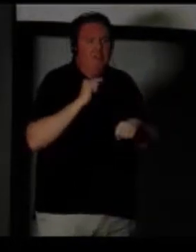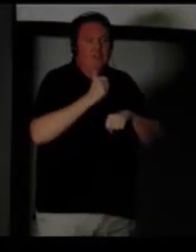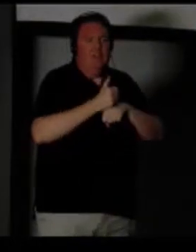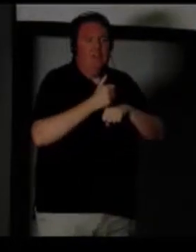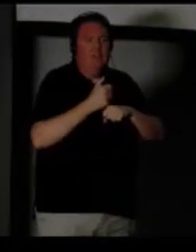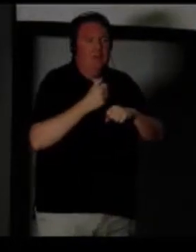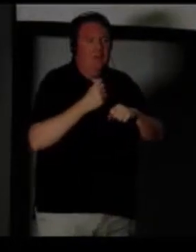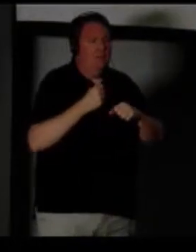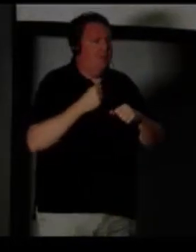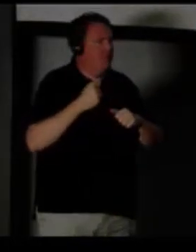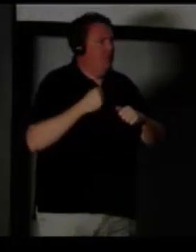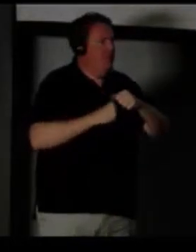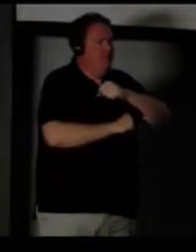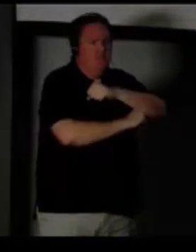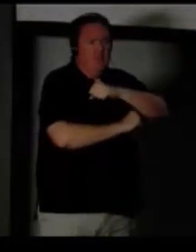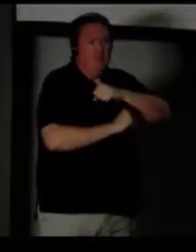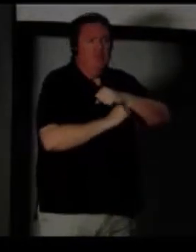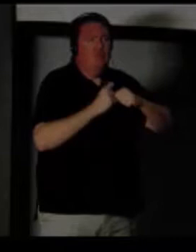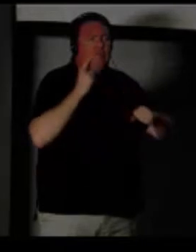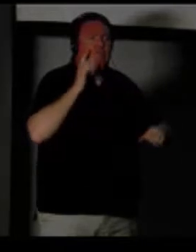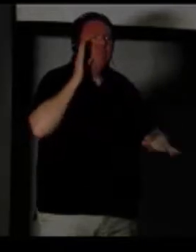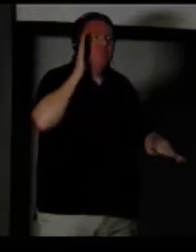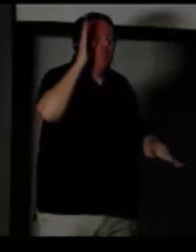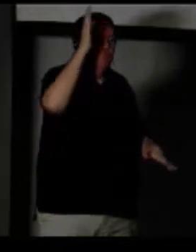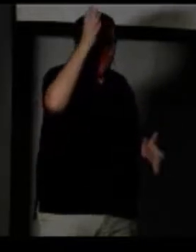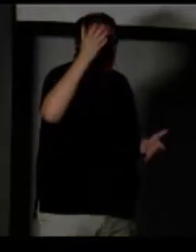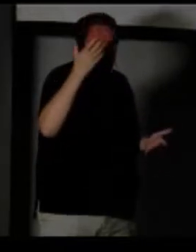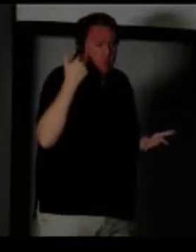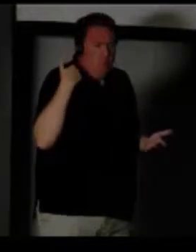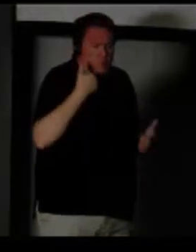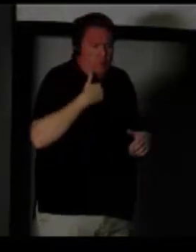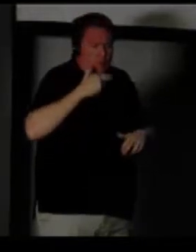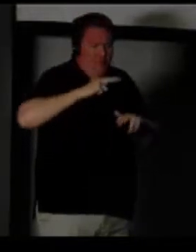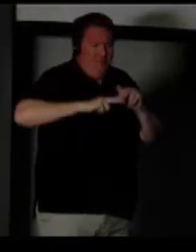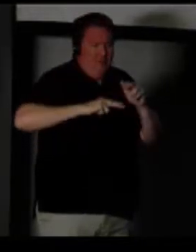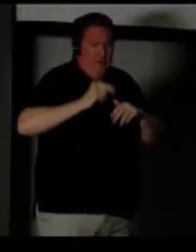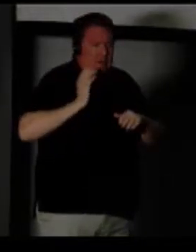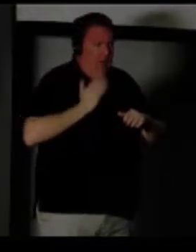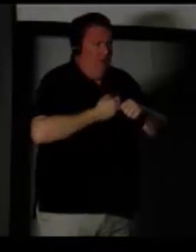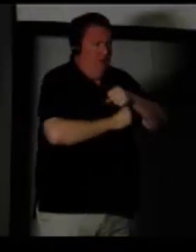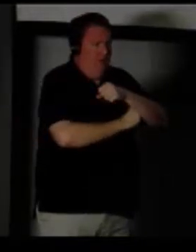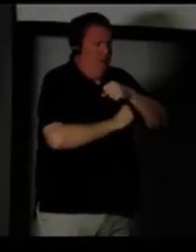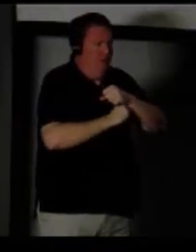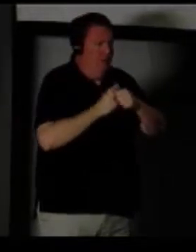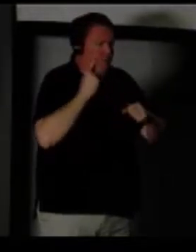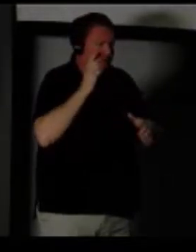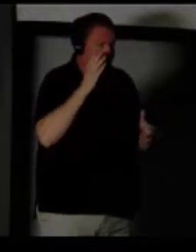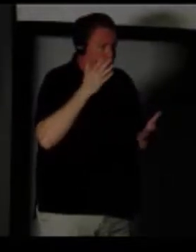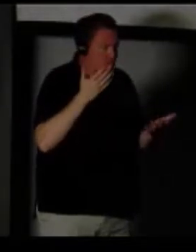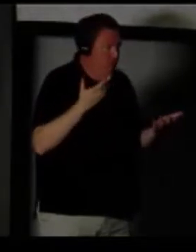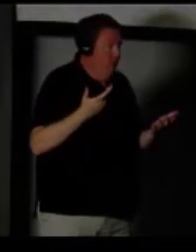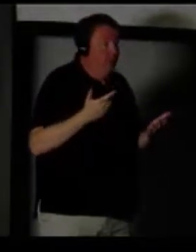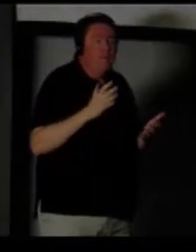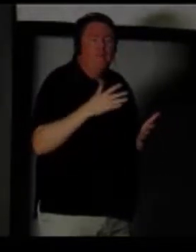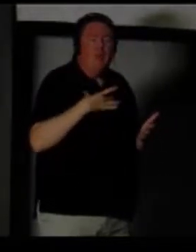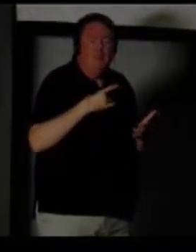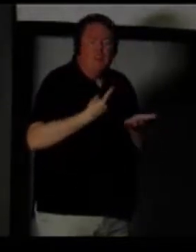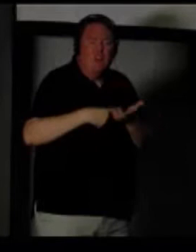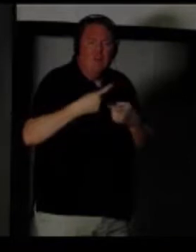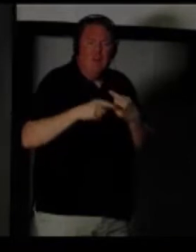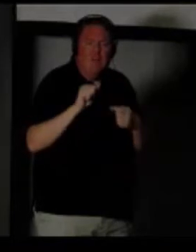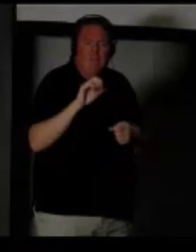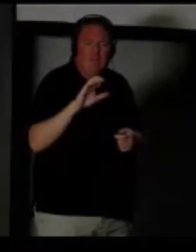other kinds of digital engagement. We are just building the foundation now for what we want to do. I'd like to say a word now about